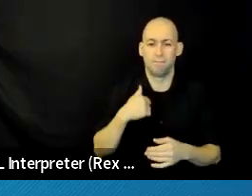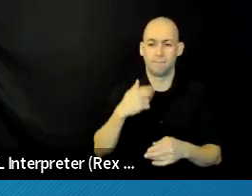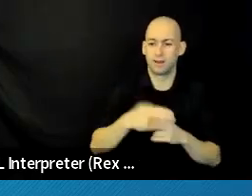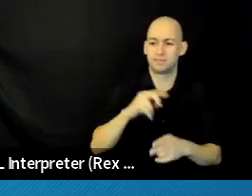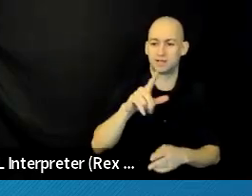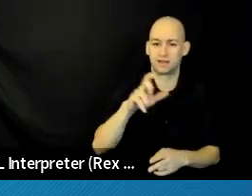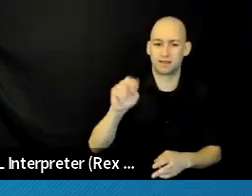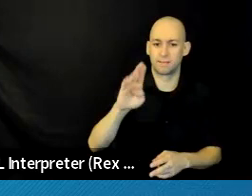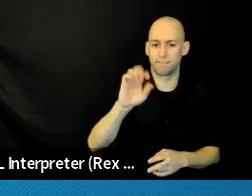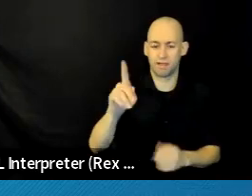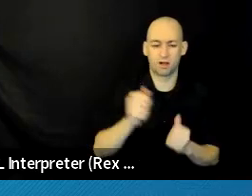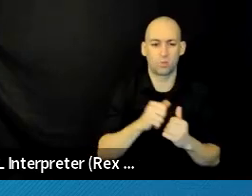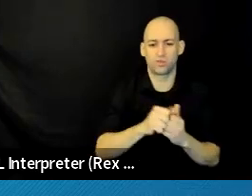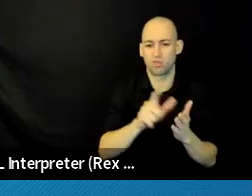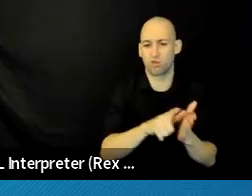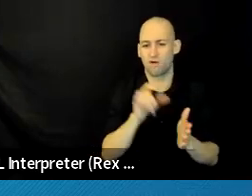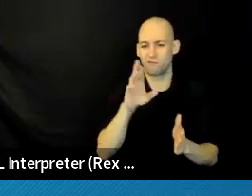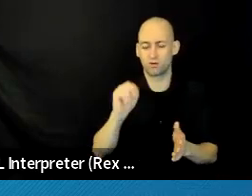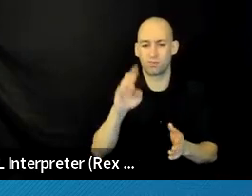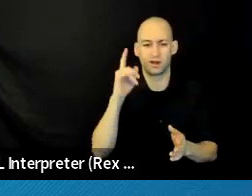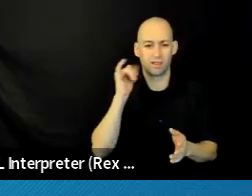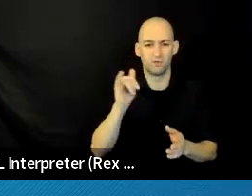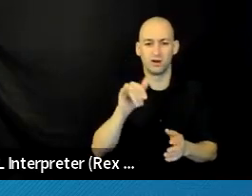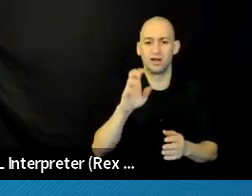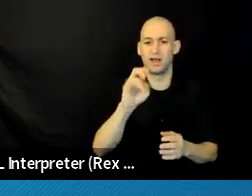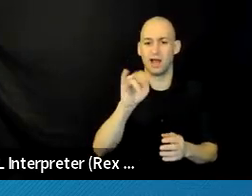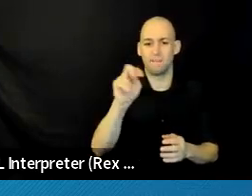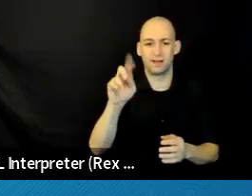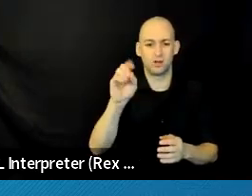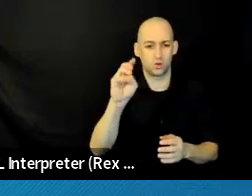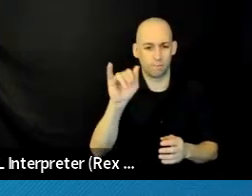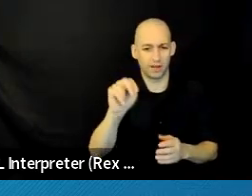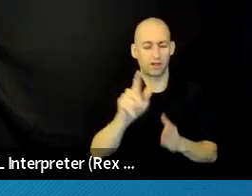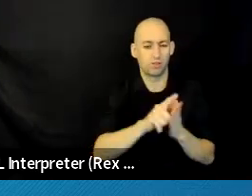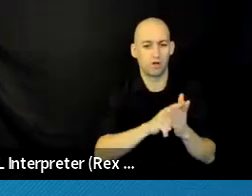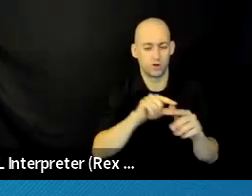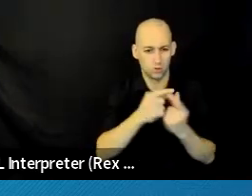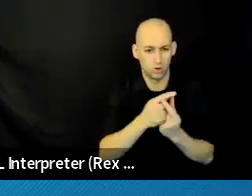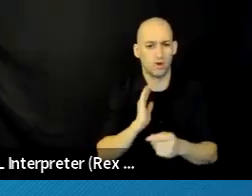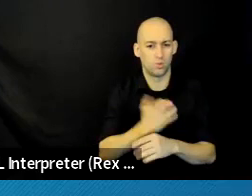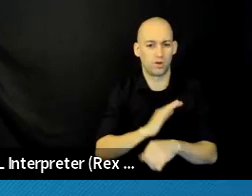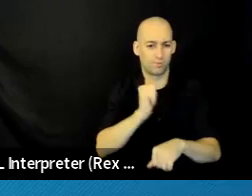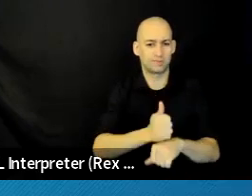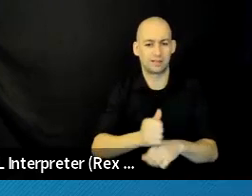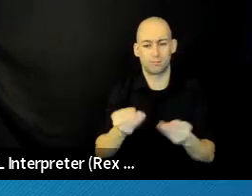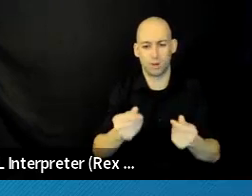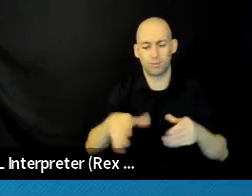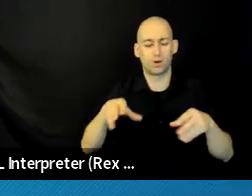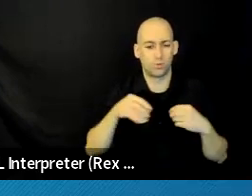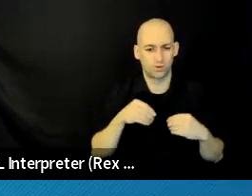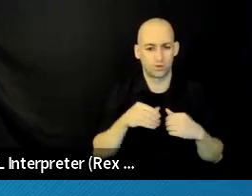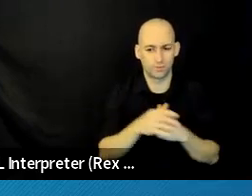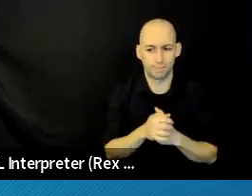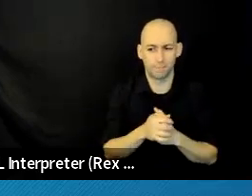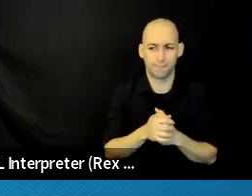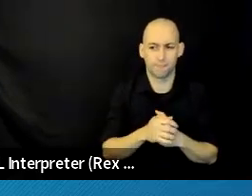Block with the law firm of California Eminent Domain Law Group, and we represent the property owners. First of all,